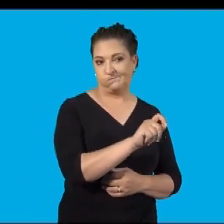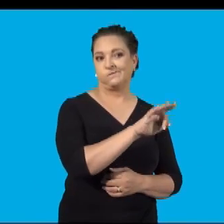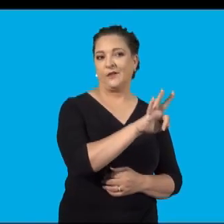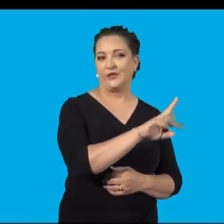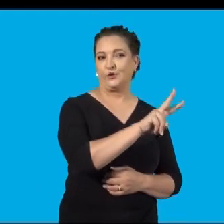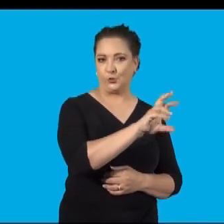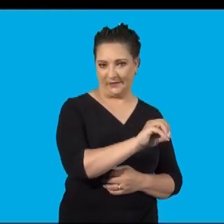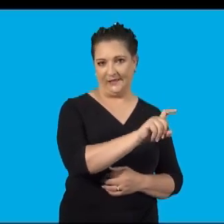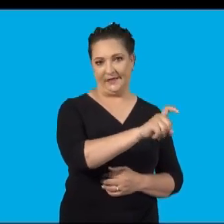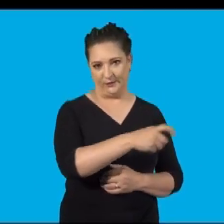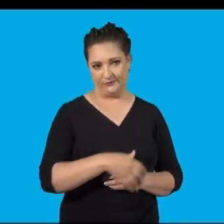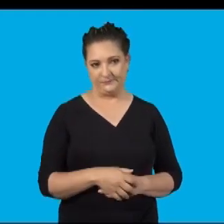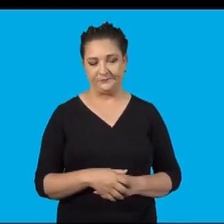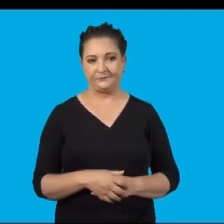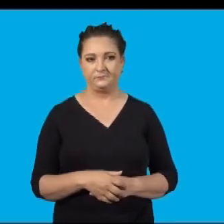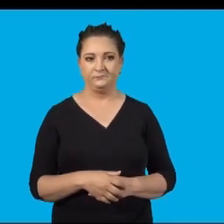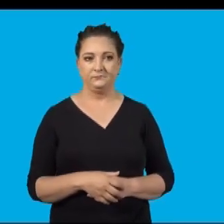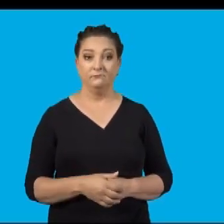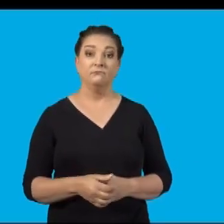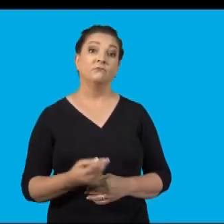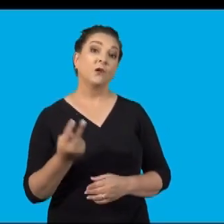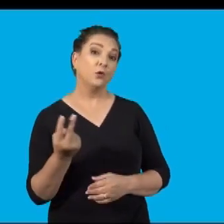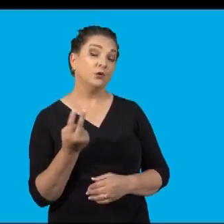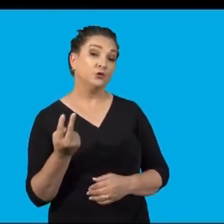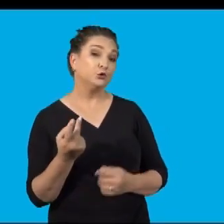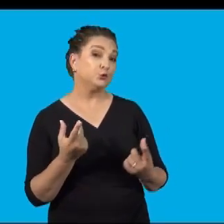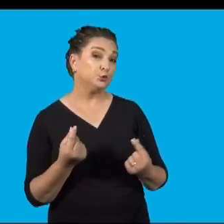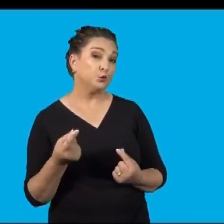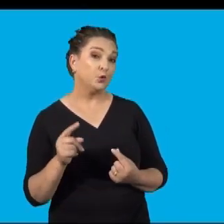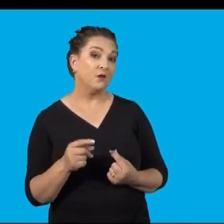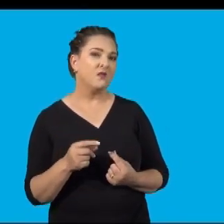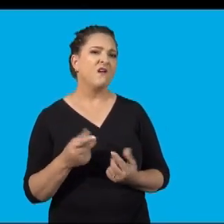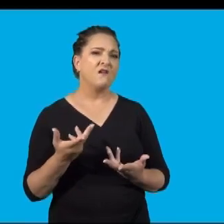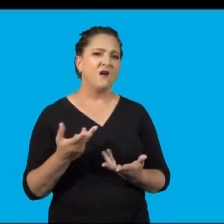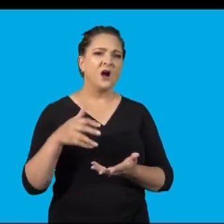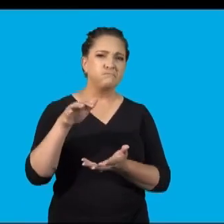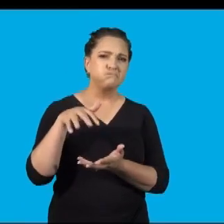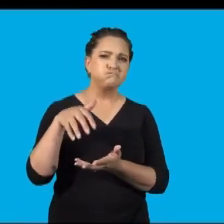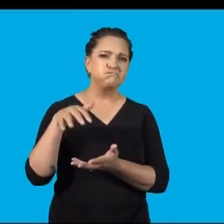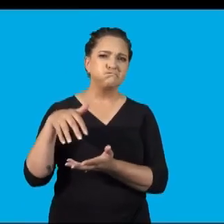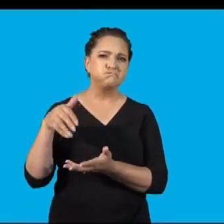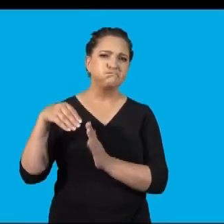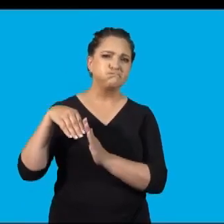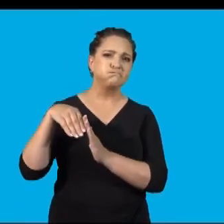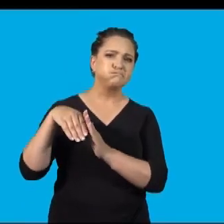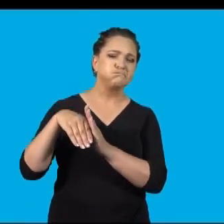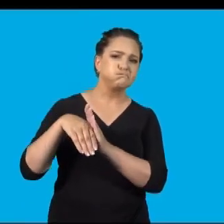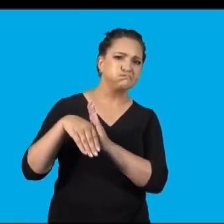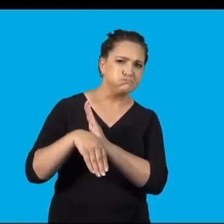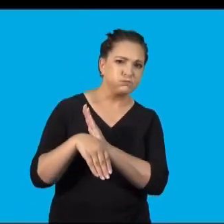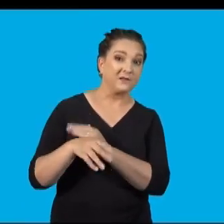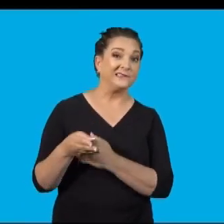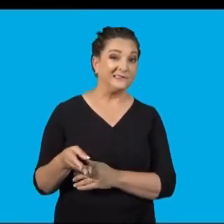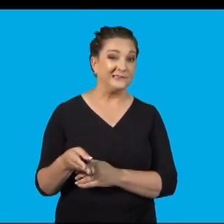come here. There is my 320,000. And then I'll also record now my accumulated